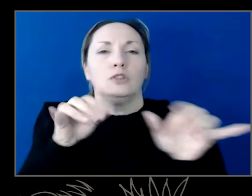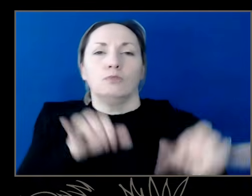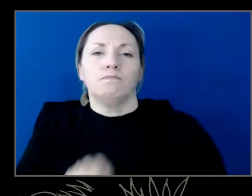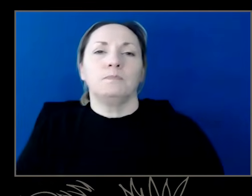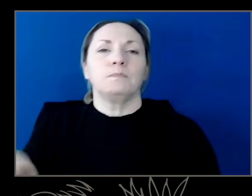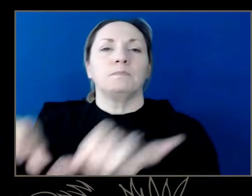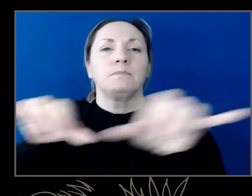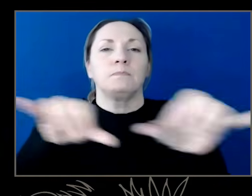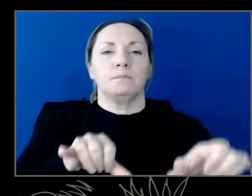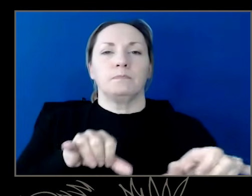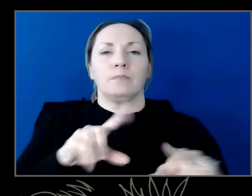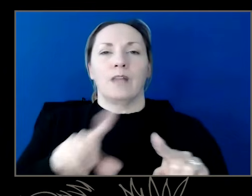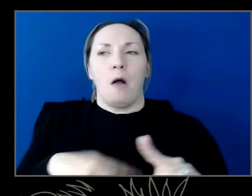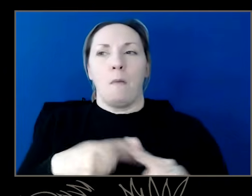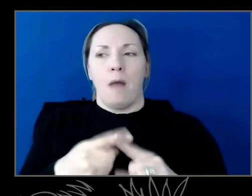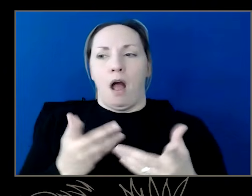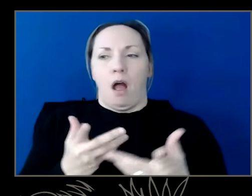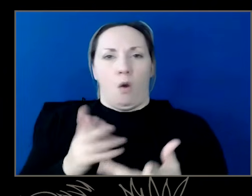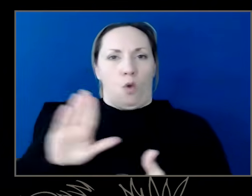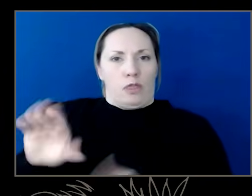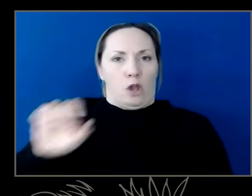page about what they're working on.